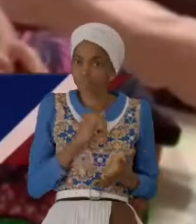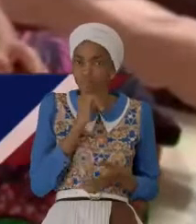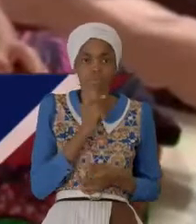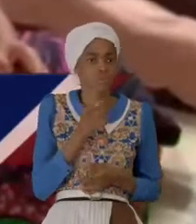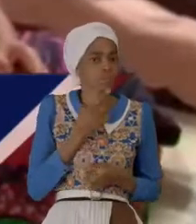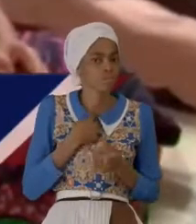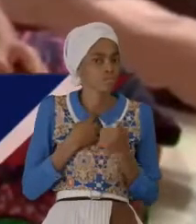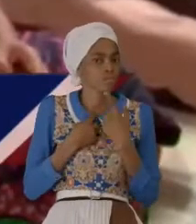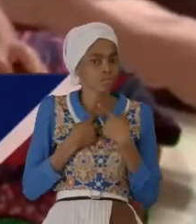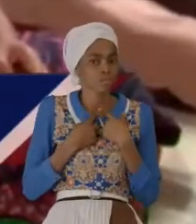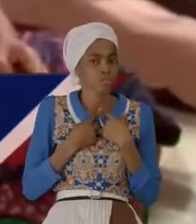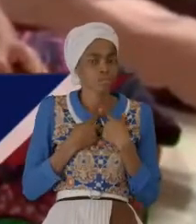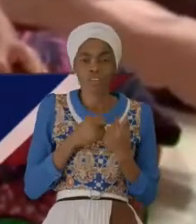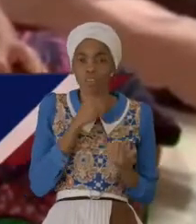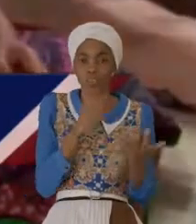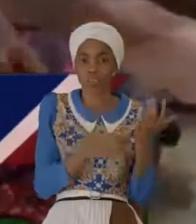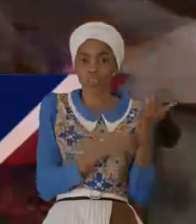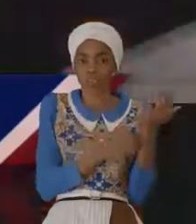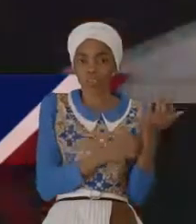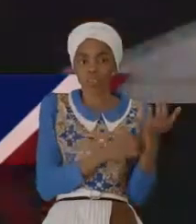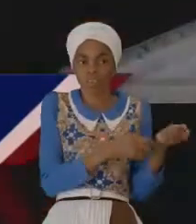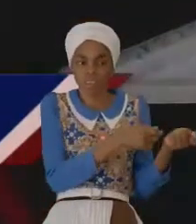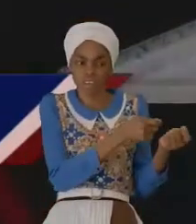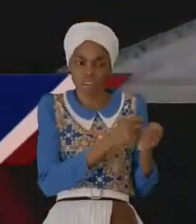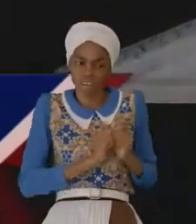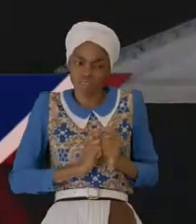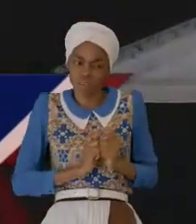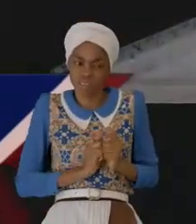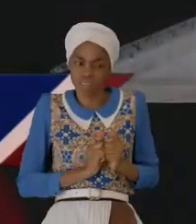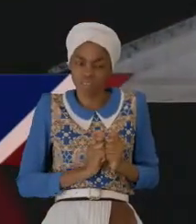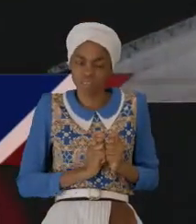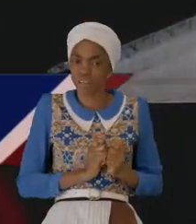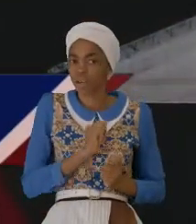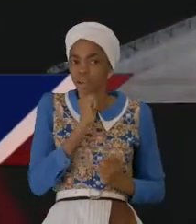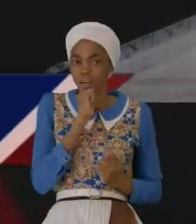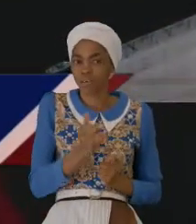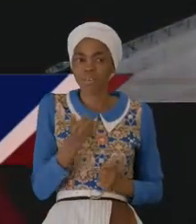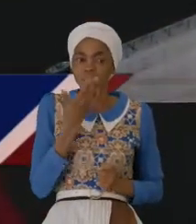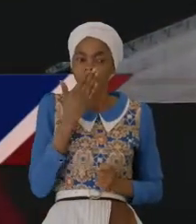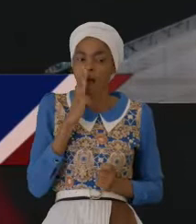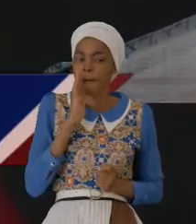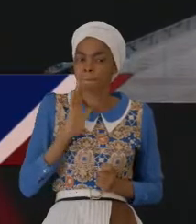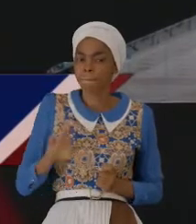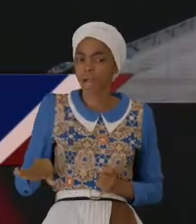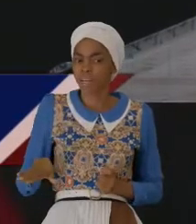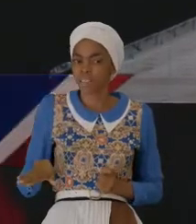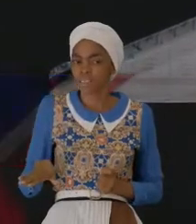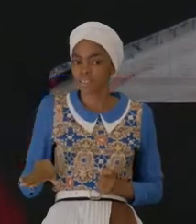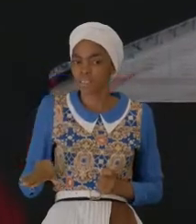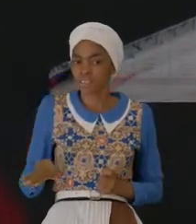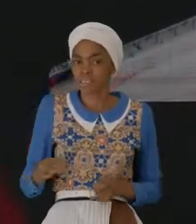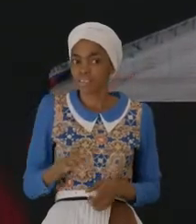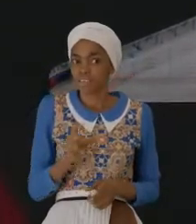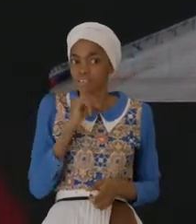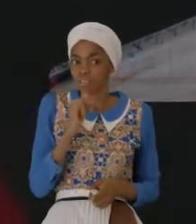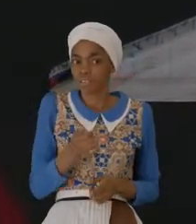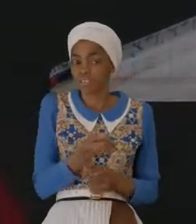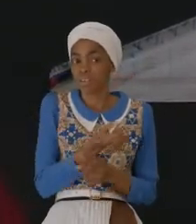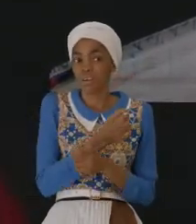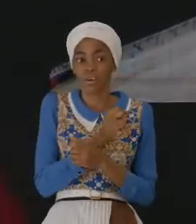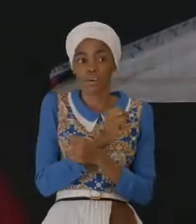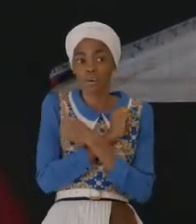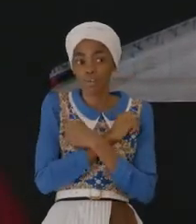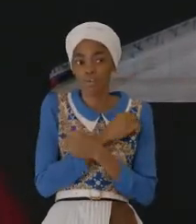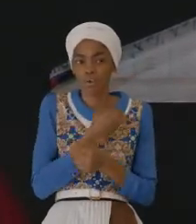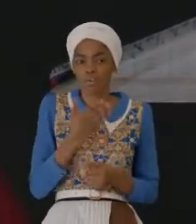not fleshly attraction not evil not the love of immorality